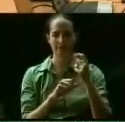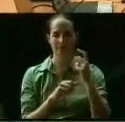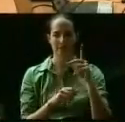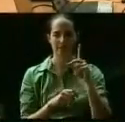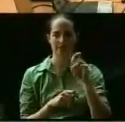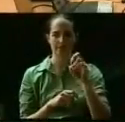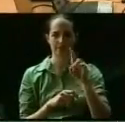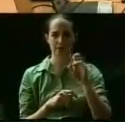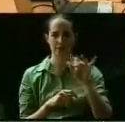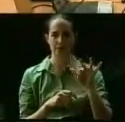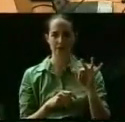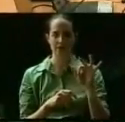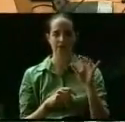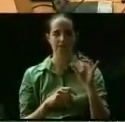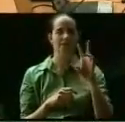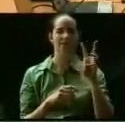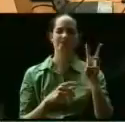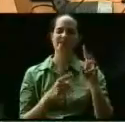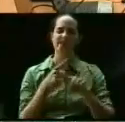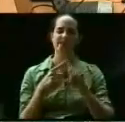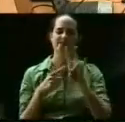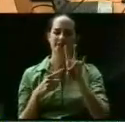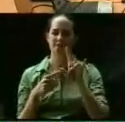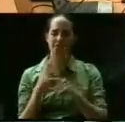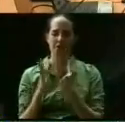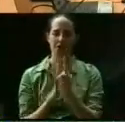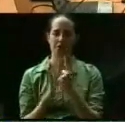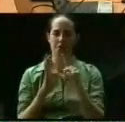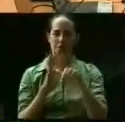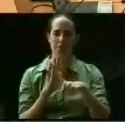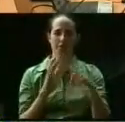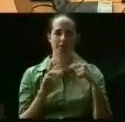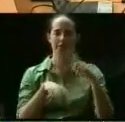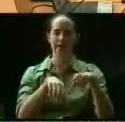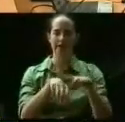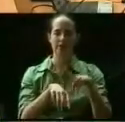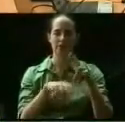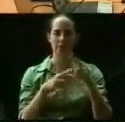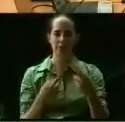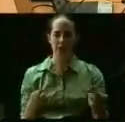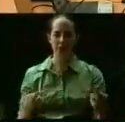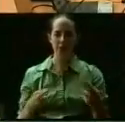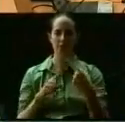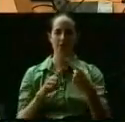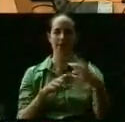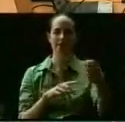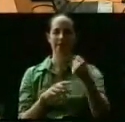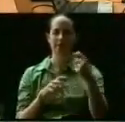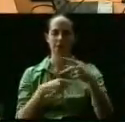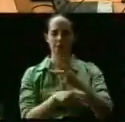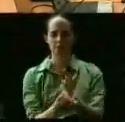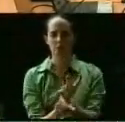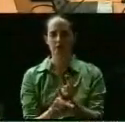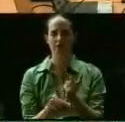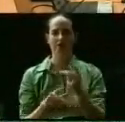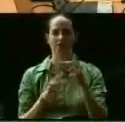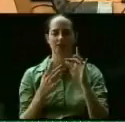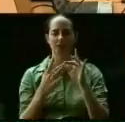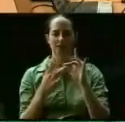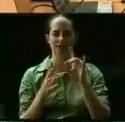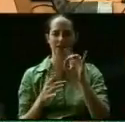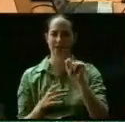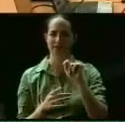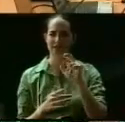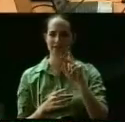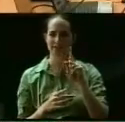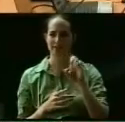time frame of 6 to 7 hours. I told them to contact Natural Resources, pull the products from sale, contact TDEC, let them know what we found,